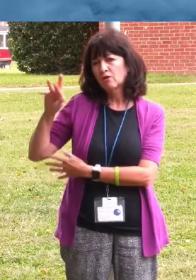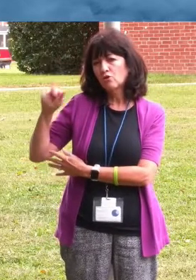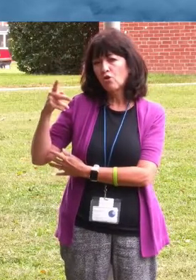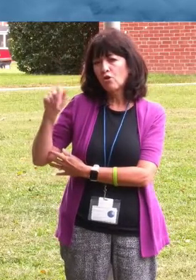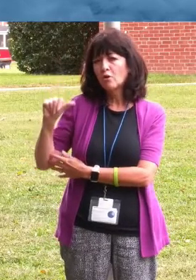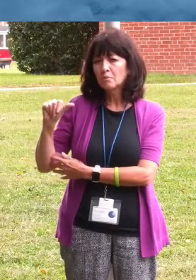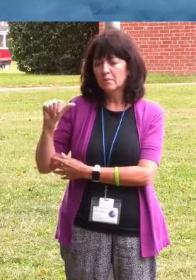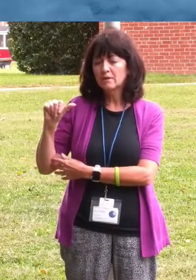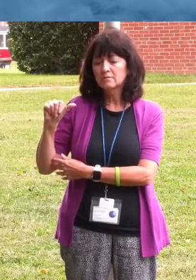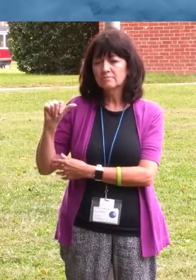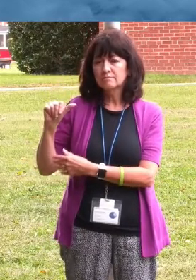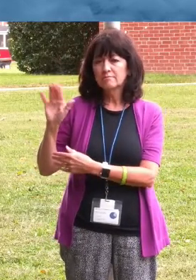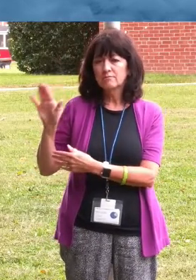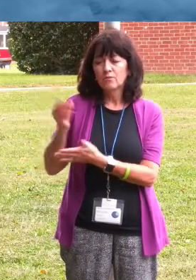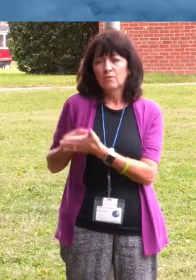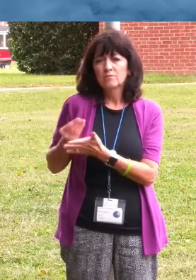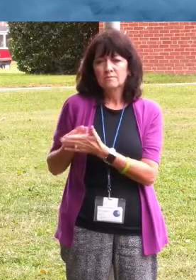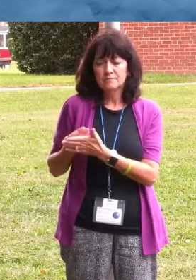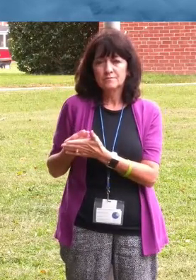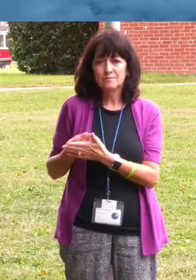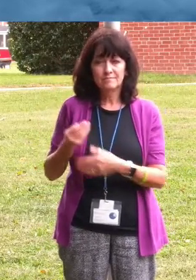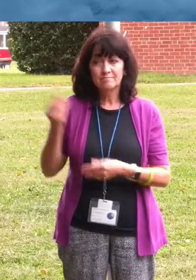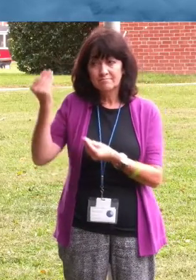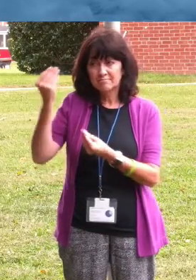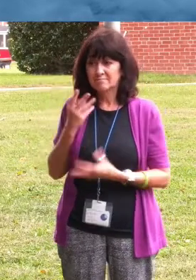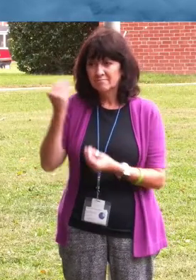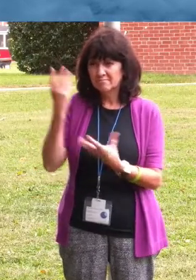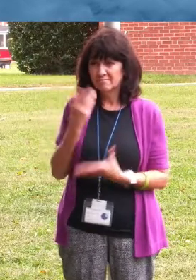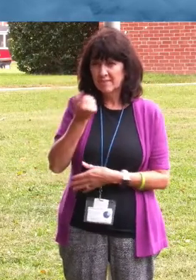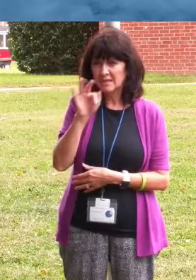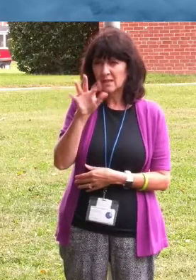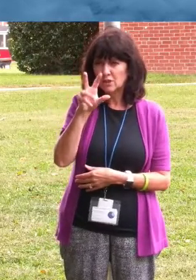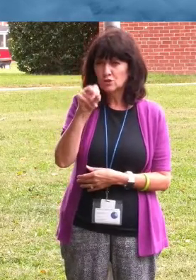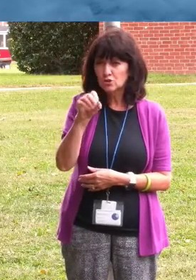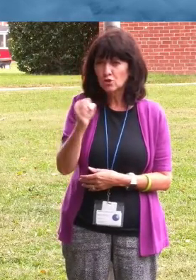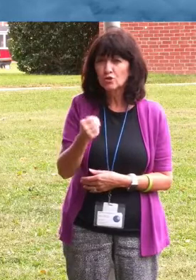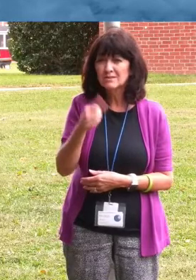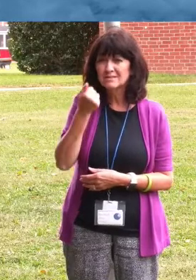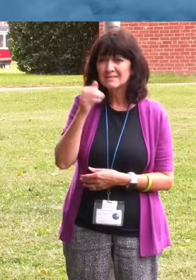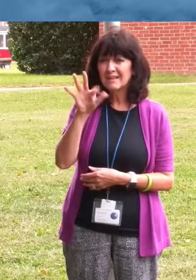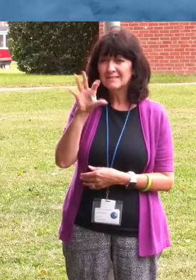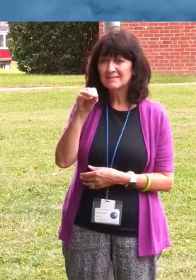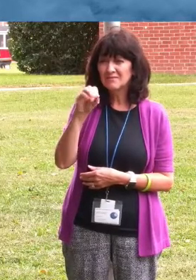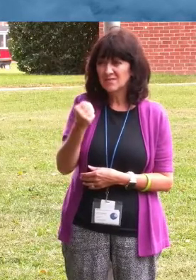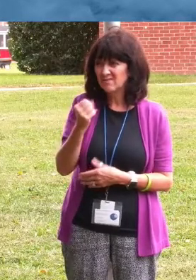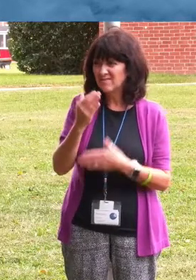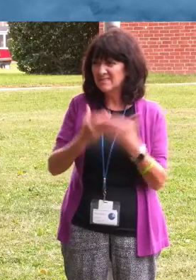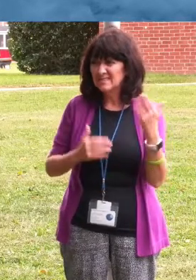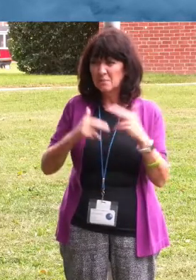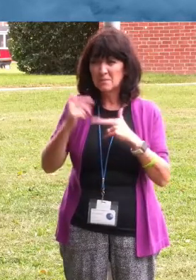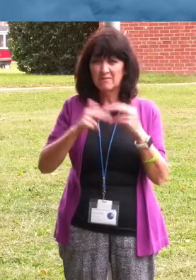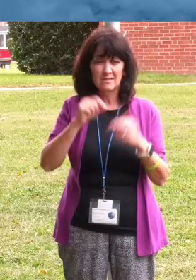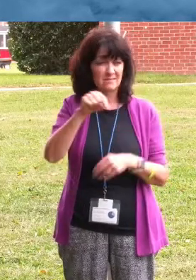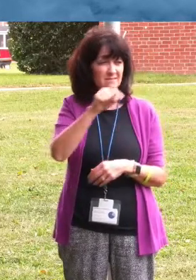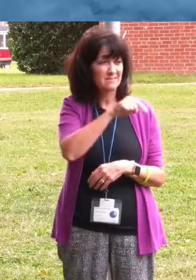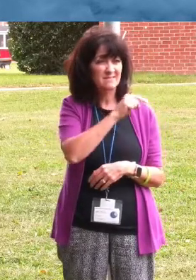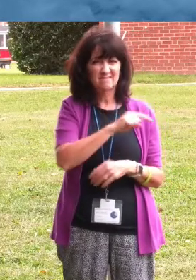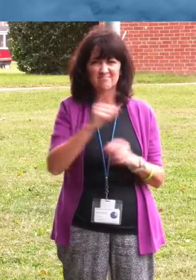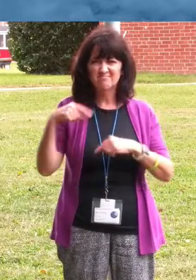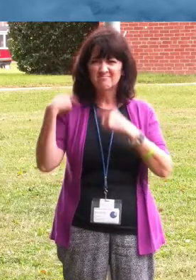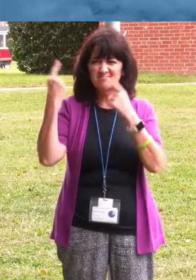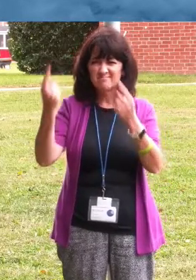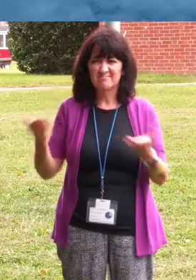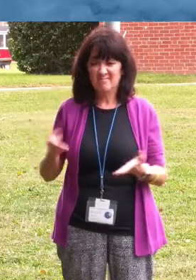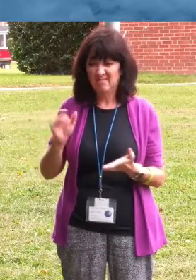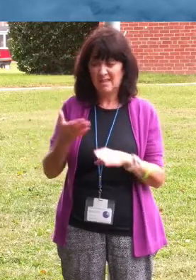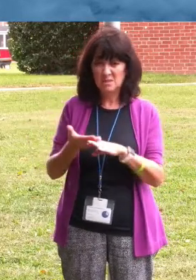buildings here date back to the 1930s and 1950s. That's a long time. Prior to my birth